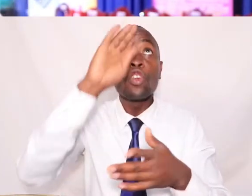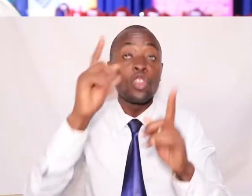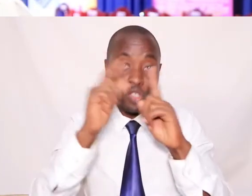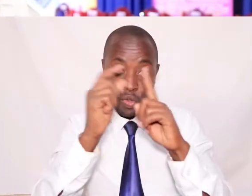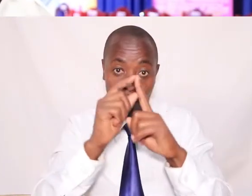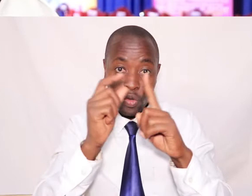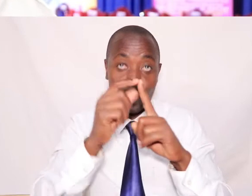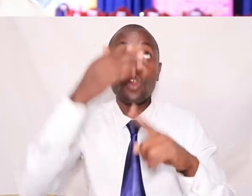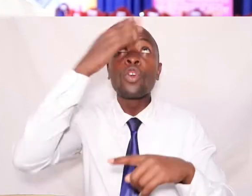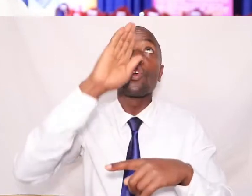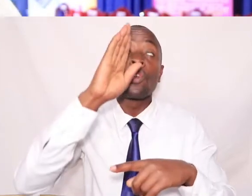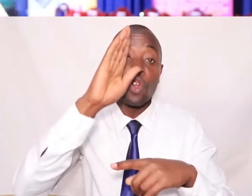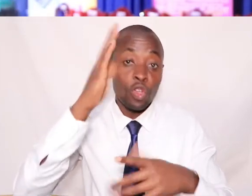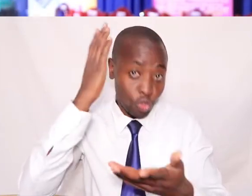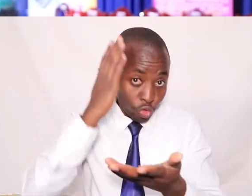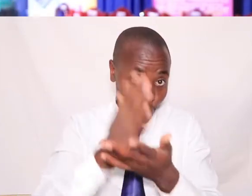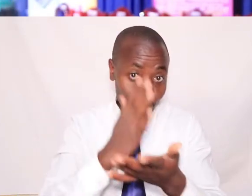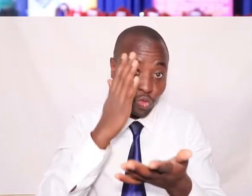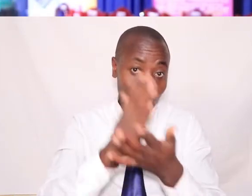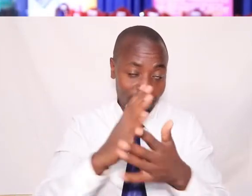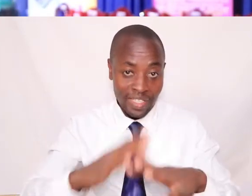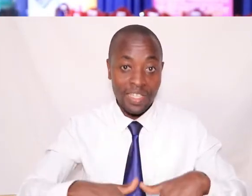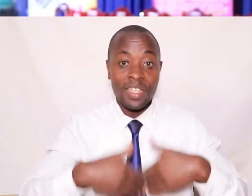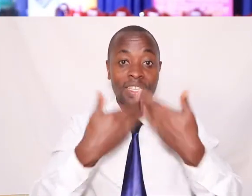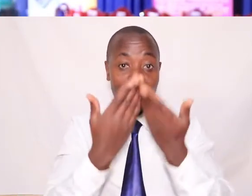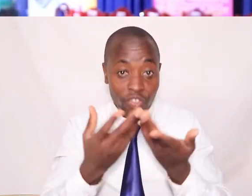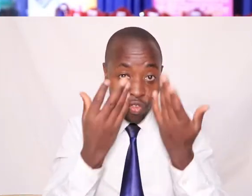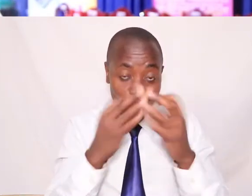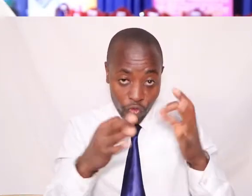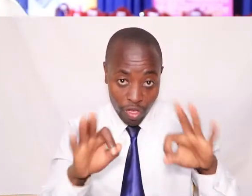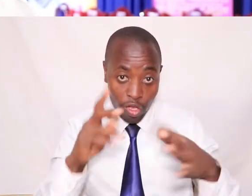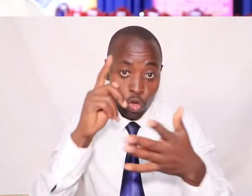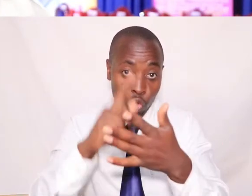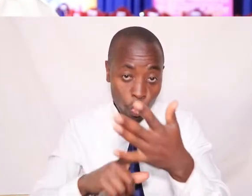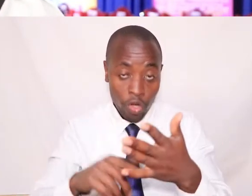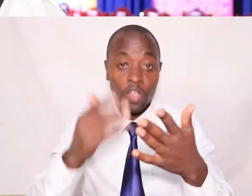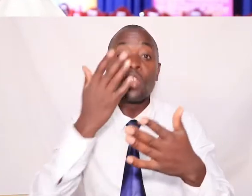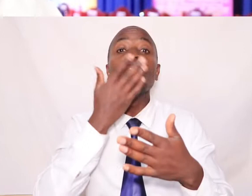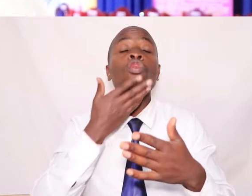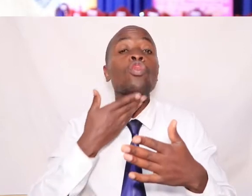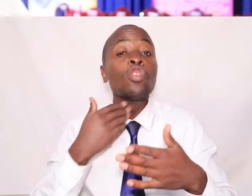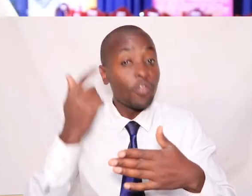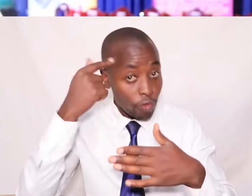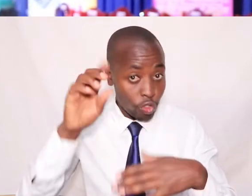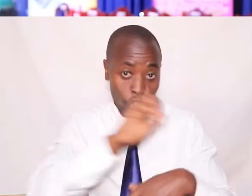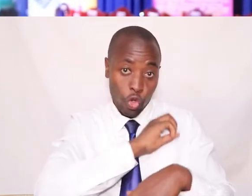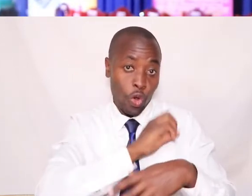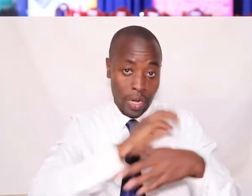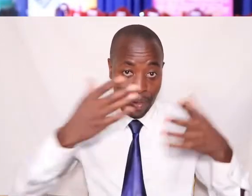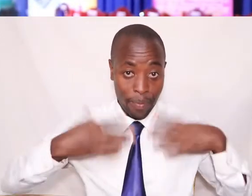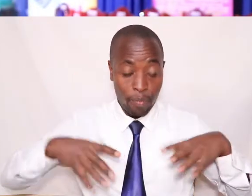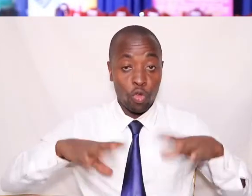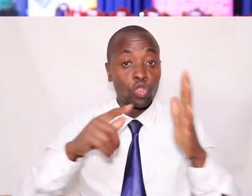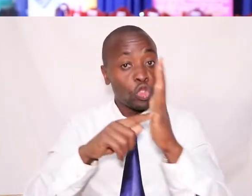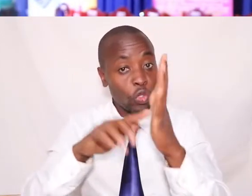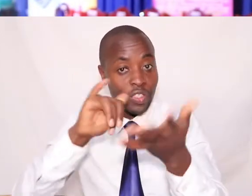word. God ultimately brings to fruition what he intends for his people, and that shows